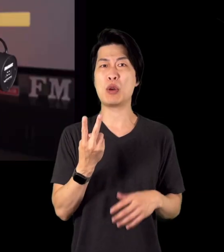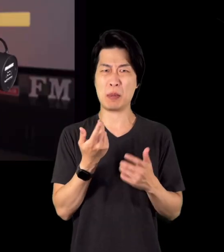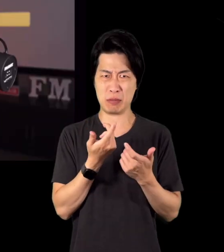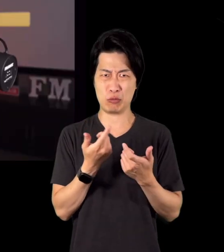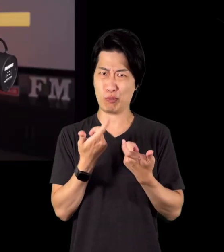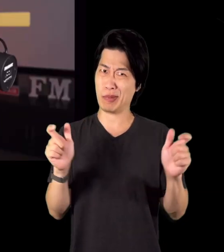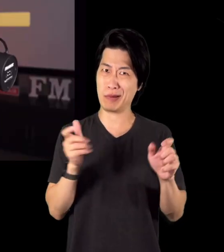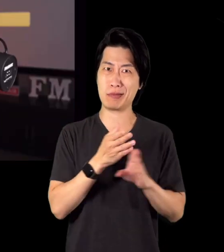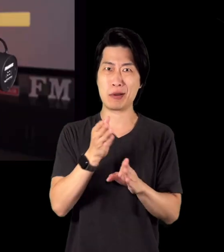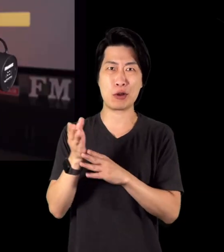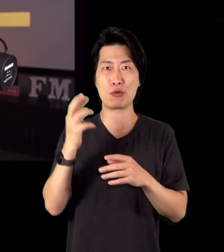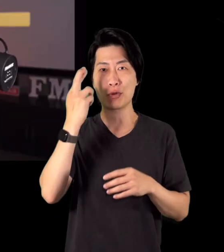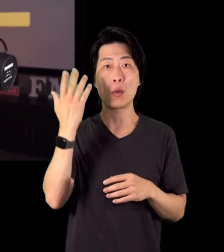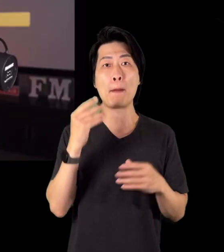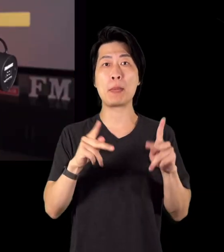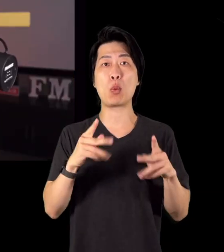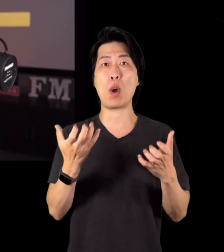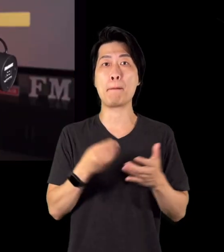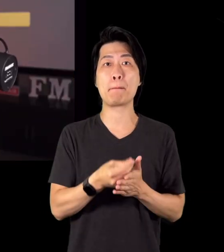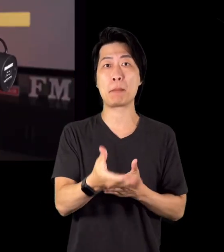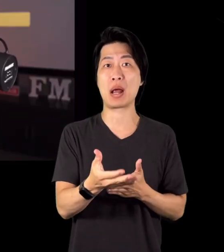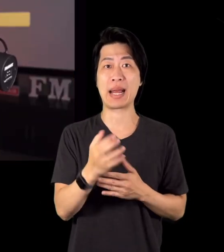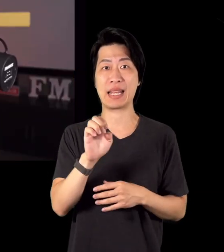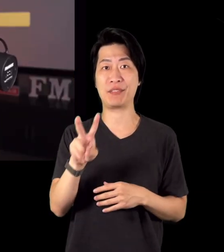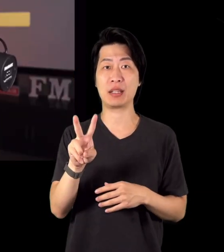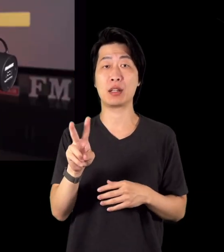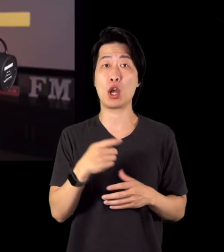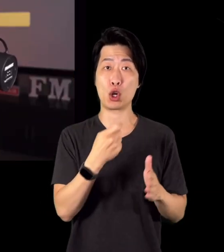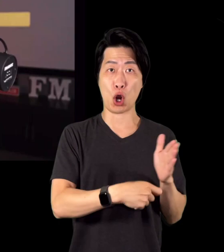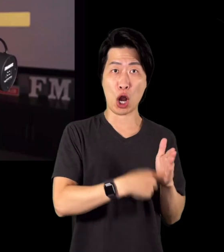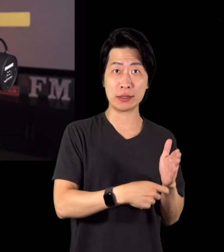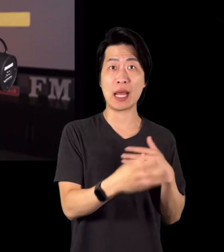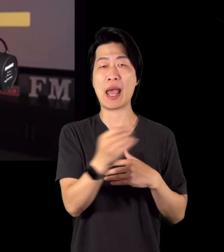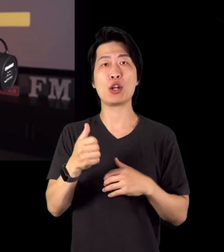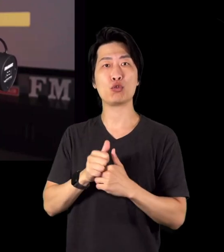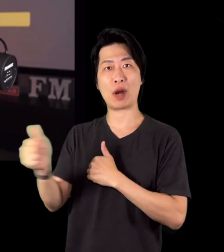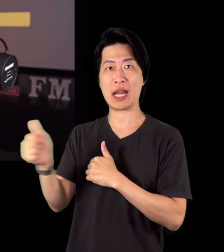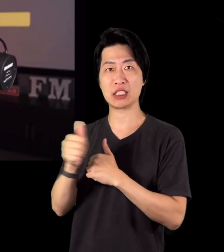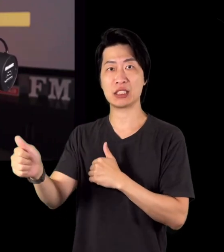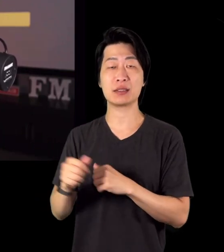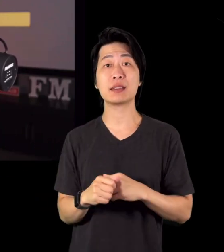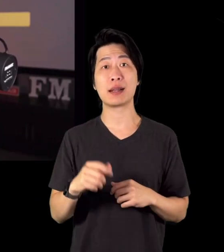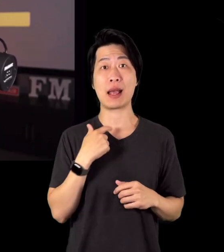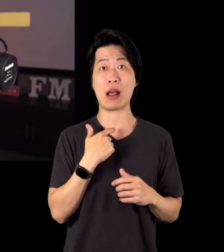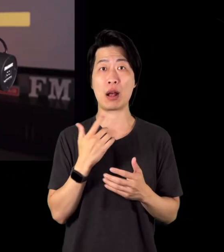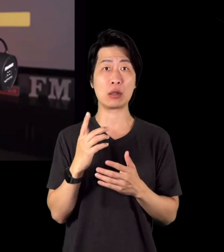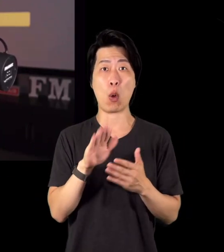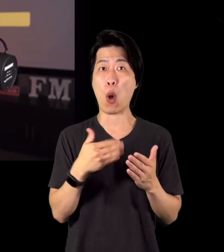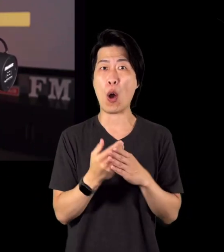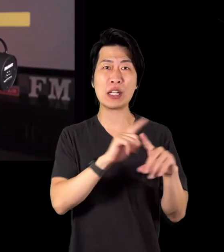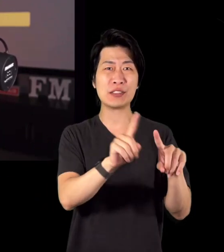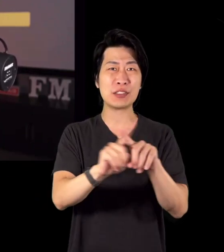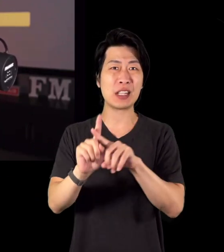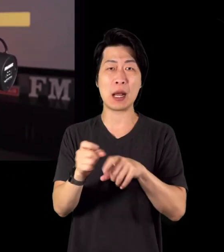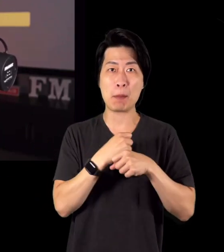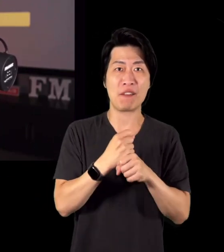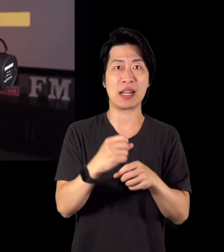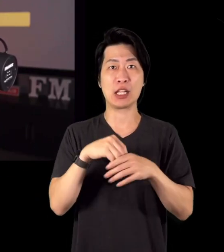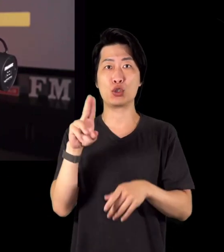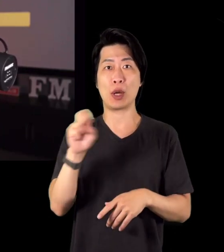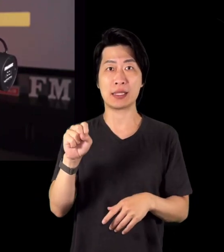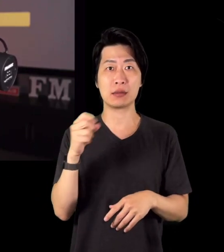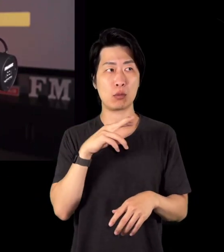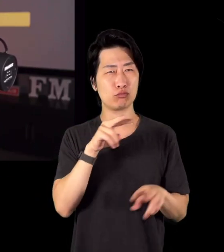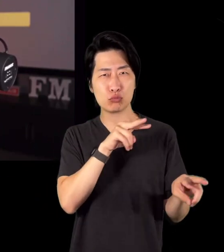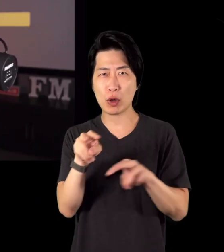Now, there are two main reasons why people want to buy EVs. It's cost and range. And so what I did is I took every single manufacturer in the US,